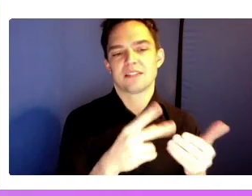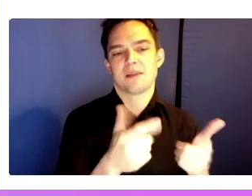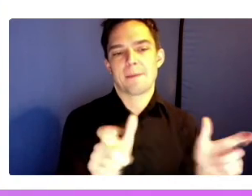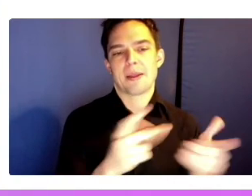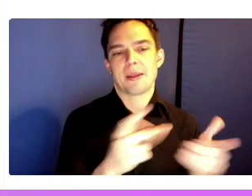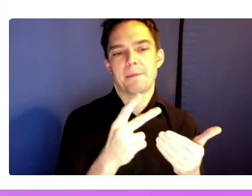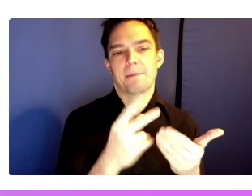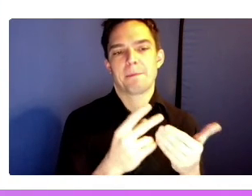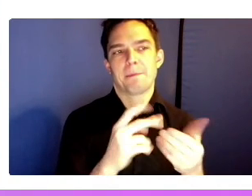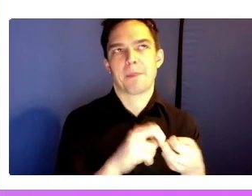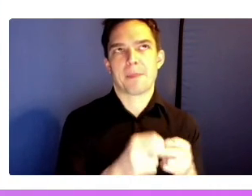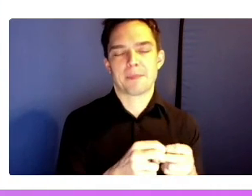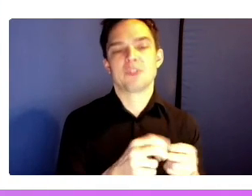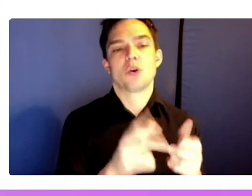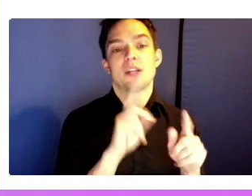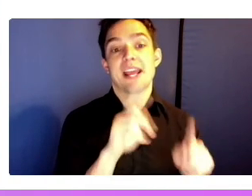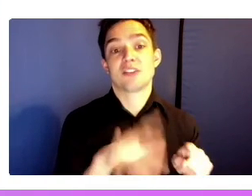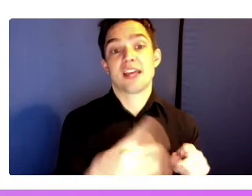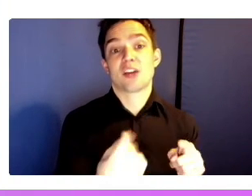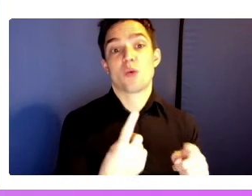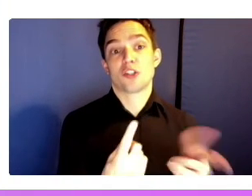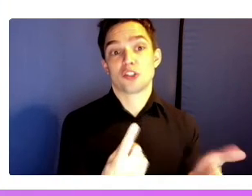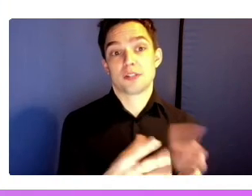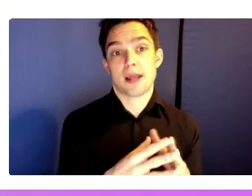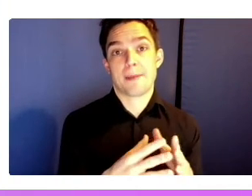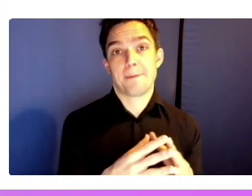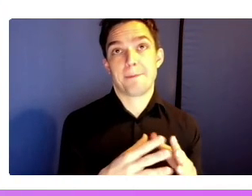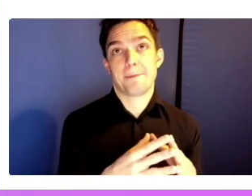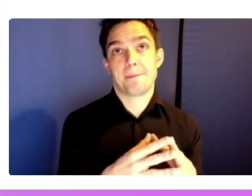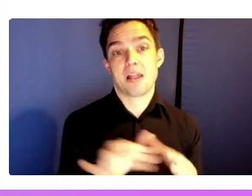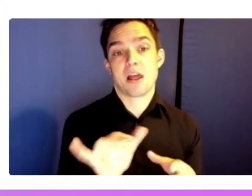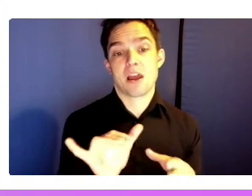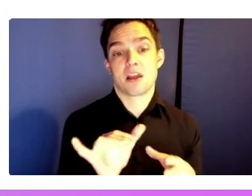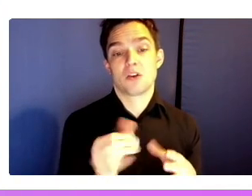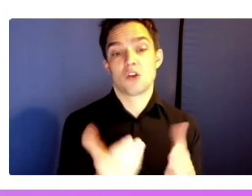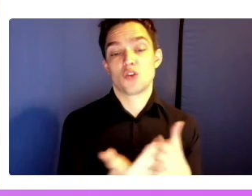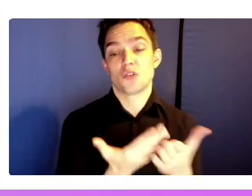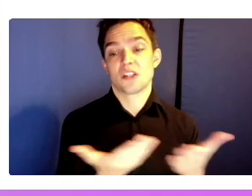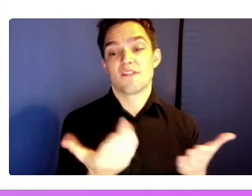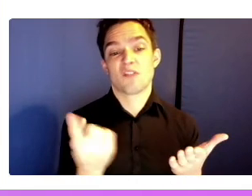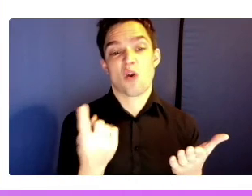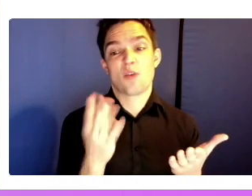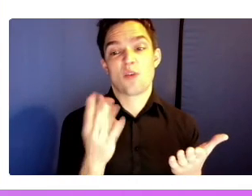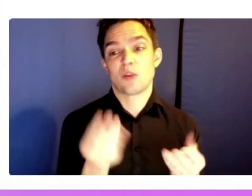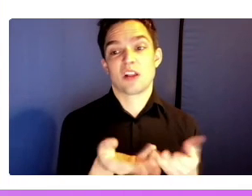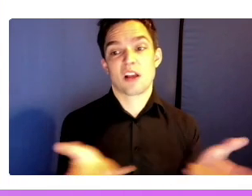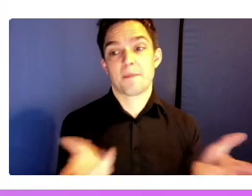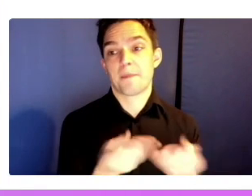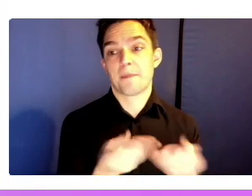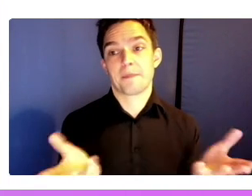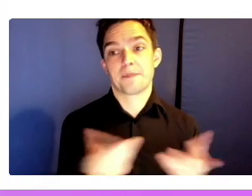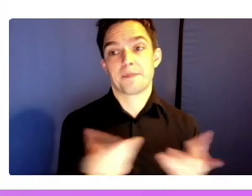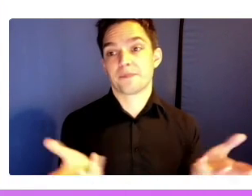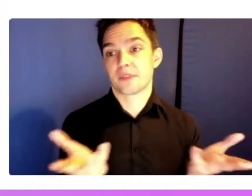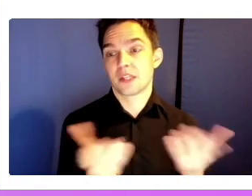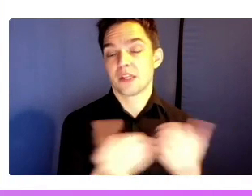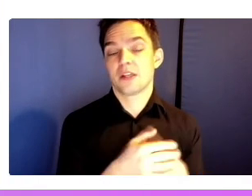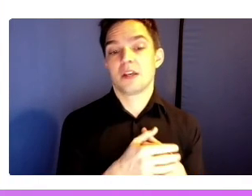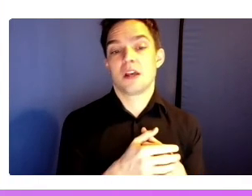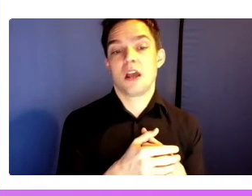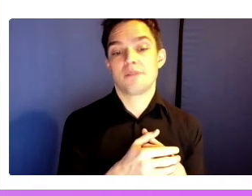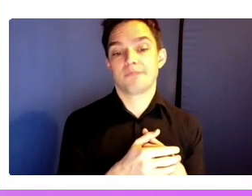So to answer the question, I guess, like, new stuff's always going to come. But I think